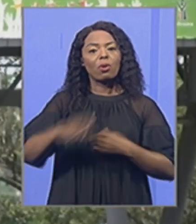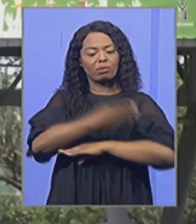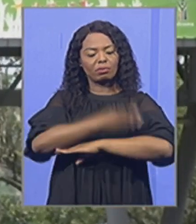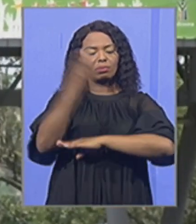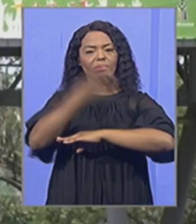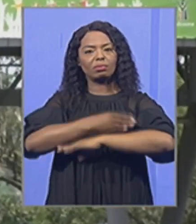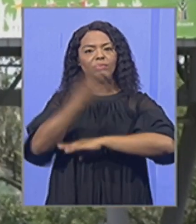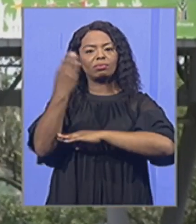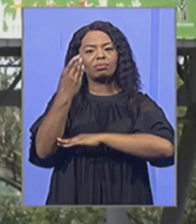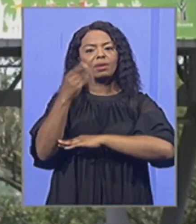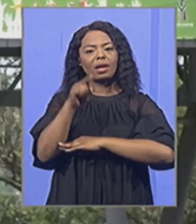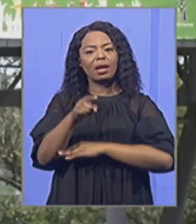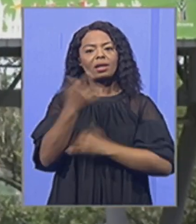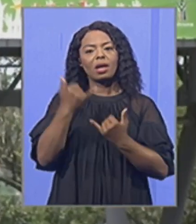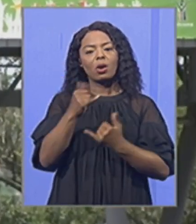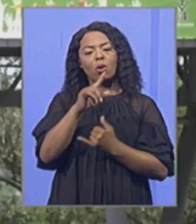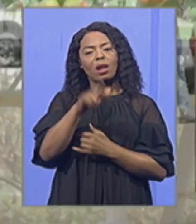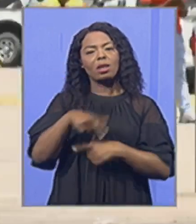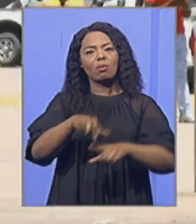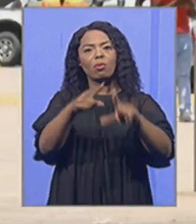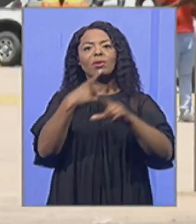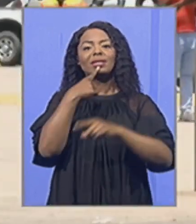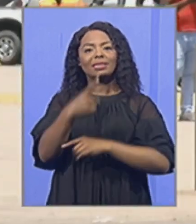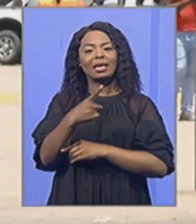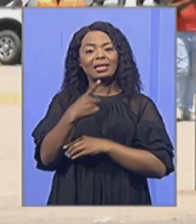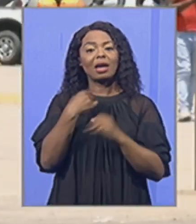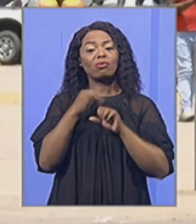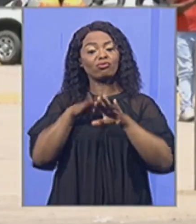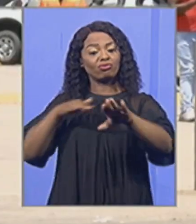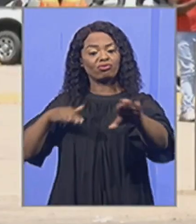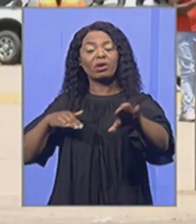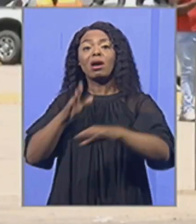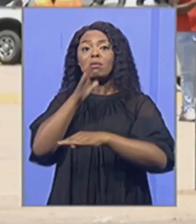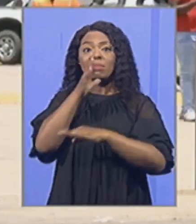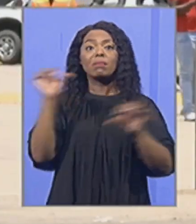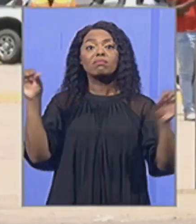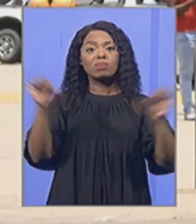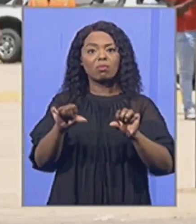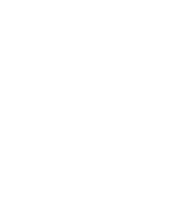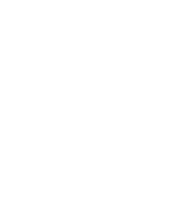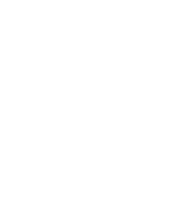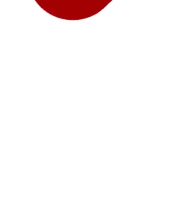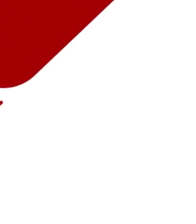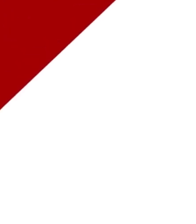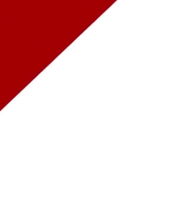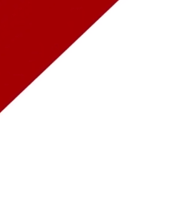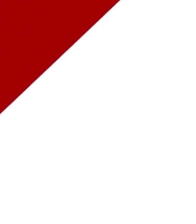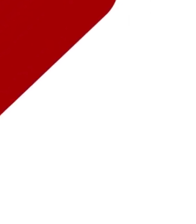re le dibolena le tlo phethesela haholo bekeng ena nakong ena eo baeti ba kgutlang Mozambique.